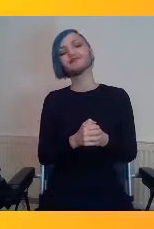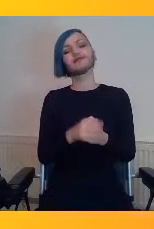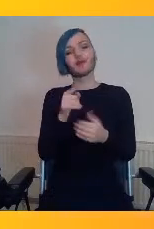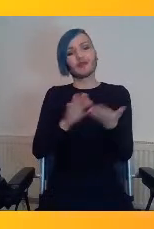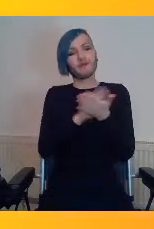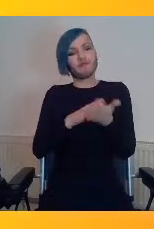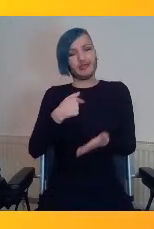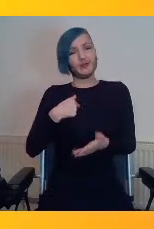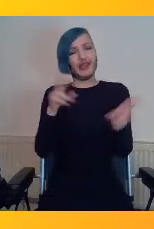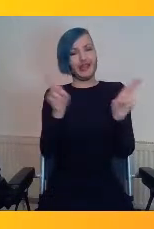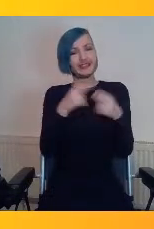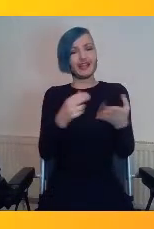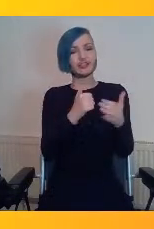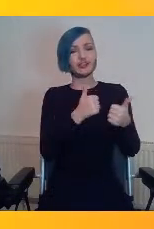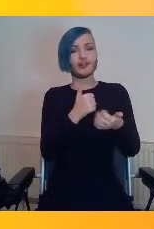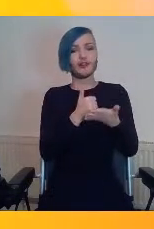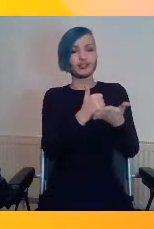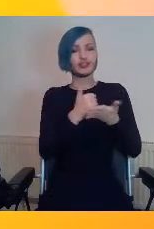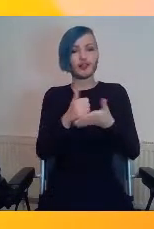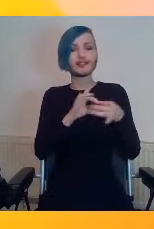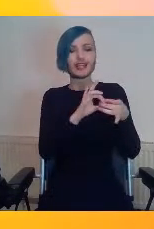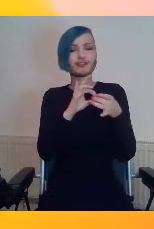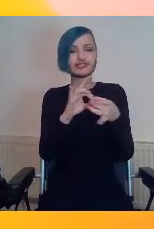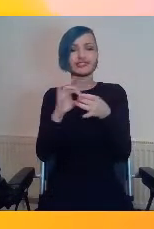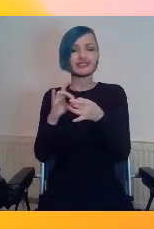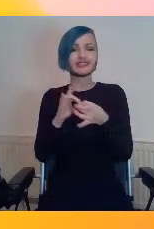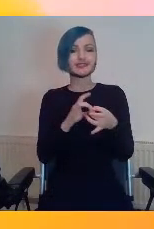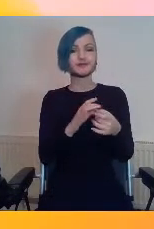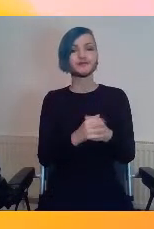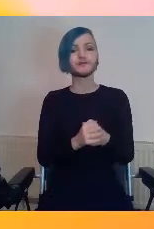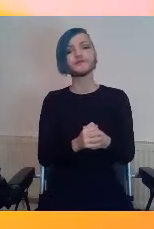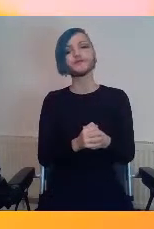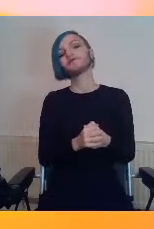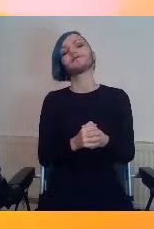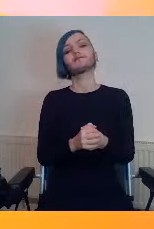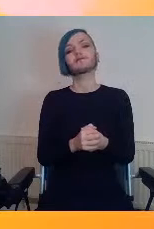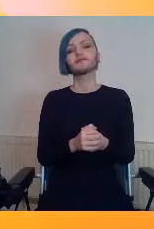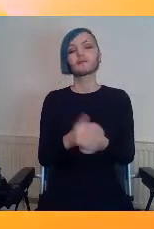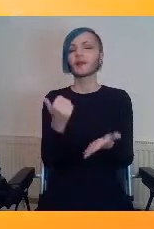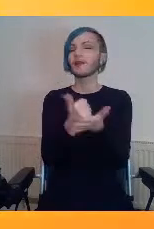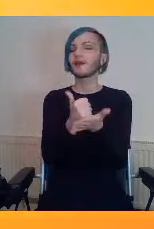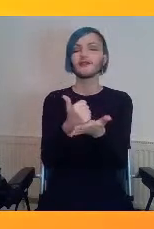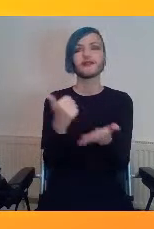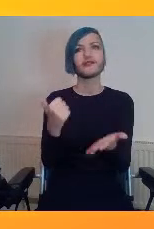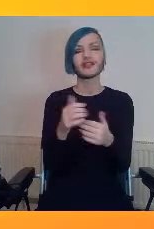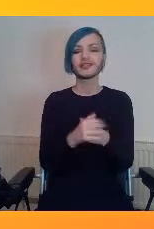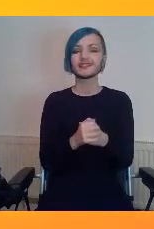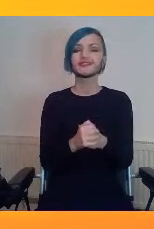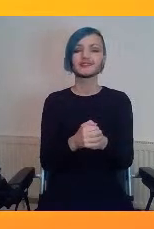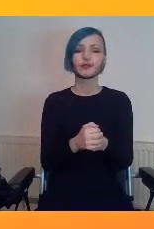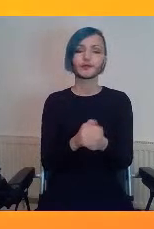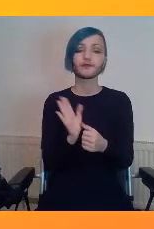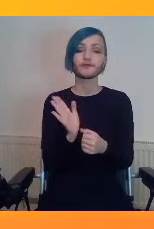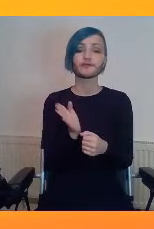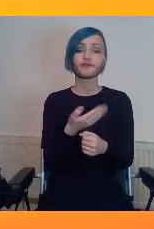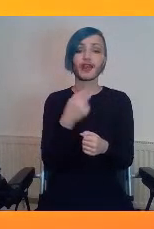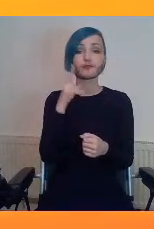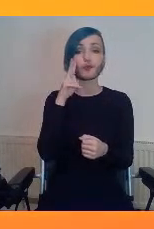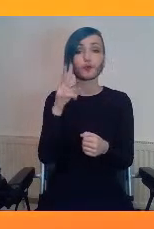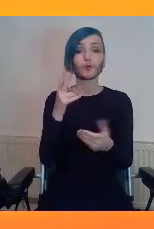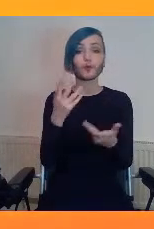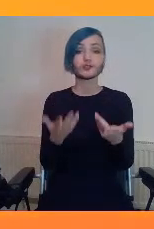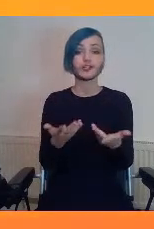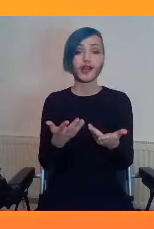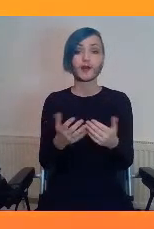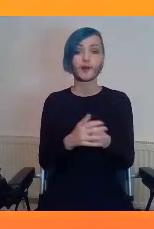And Antiela, that is incredible. I mean, what a brilliant thing. So for everyone watching now, you